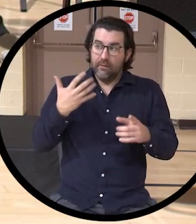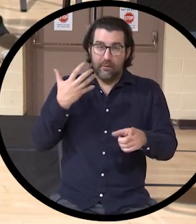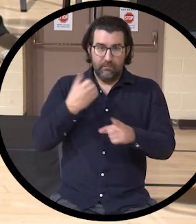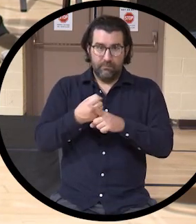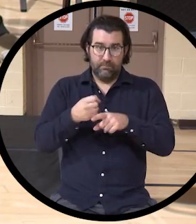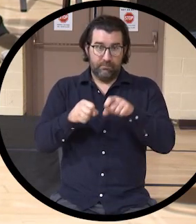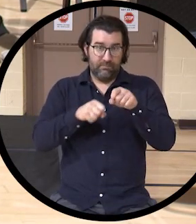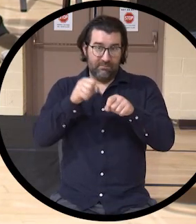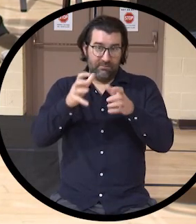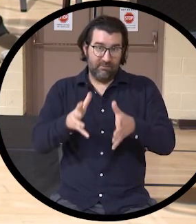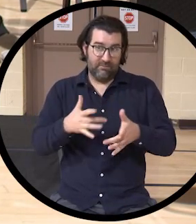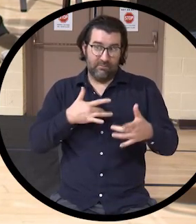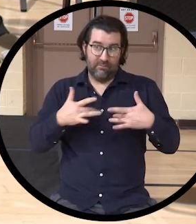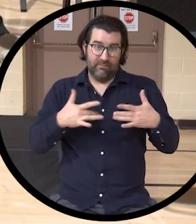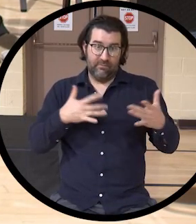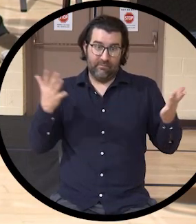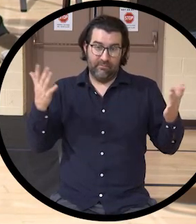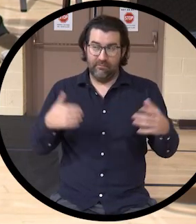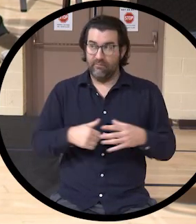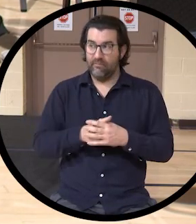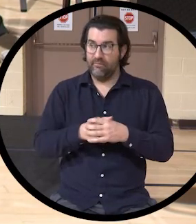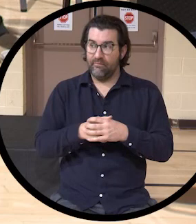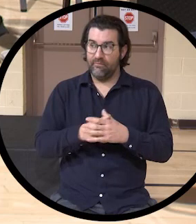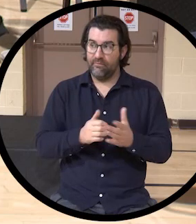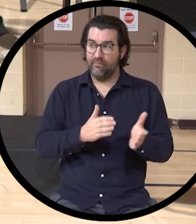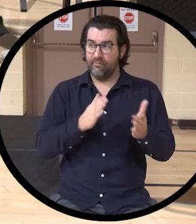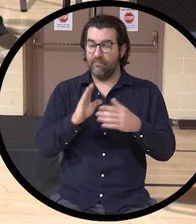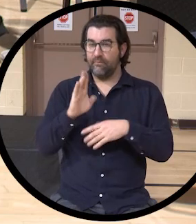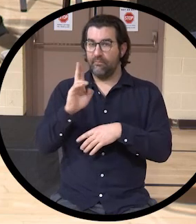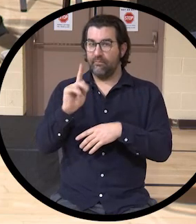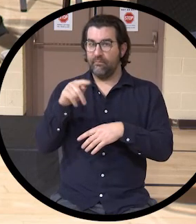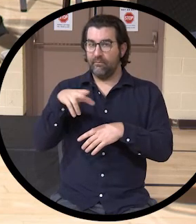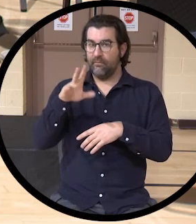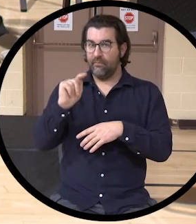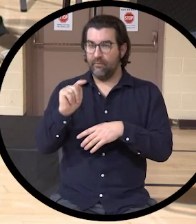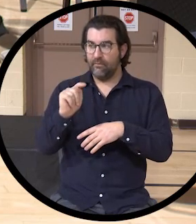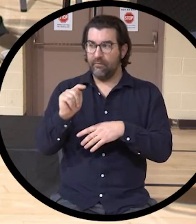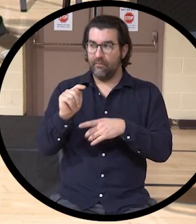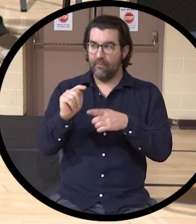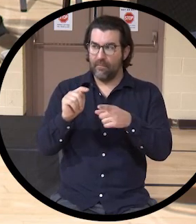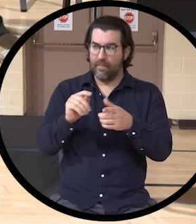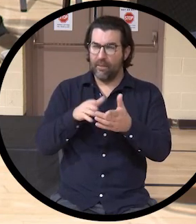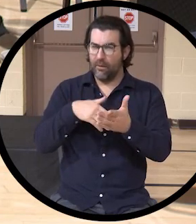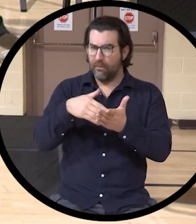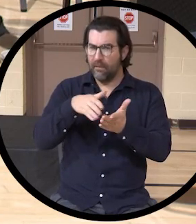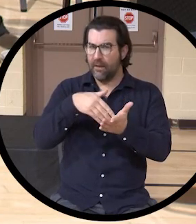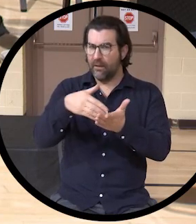cyclist. So that's one. And then these bump outs, they're pain, right?